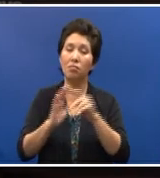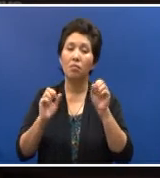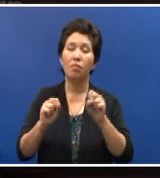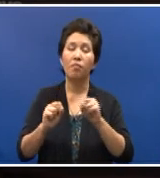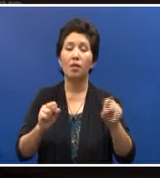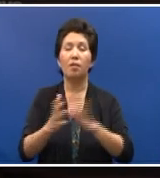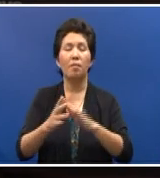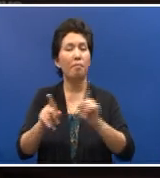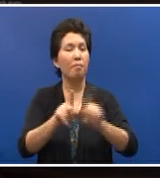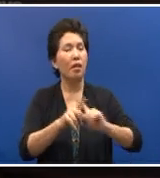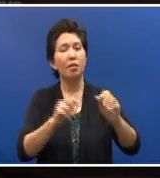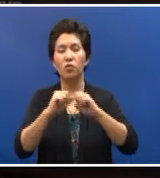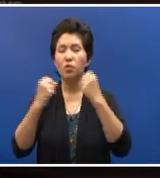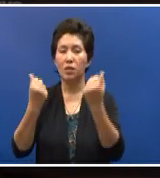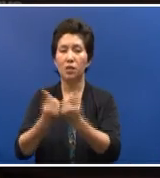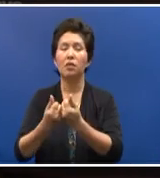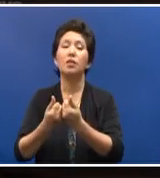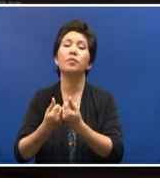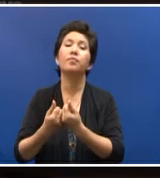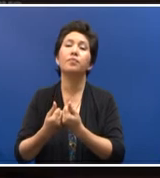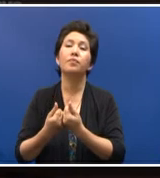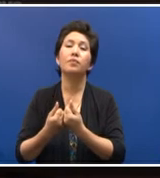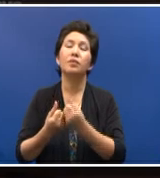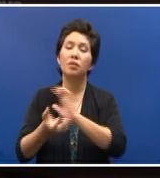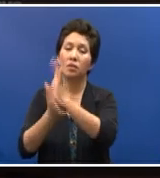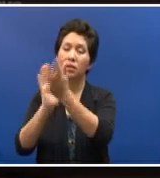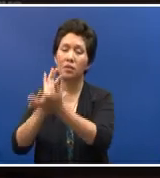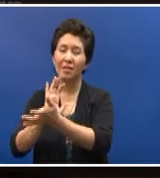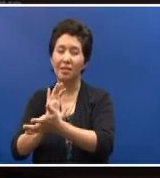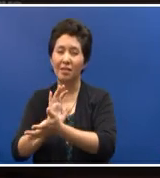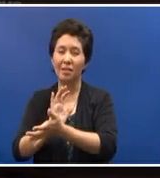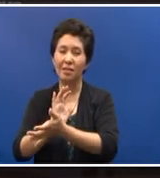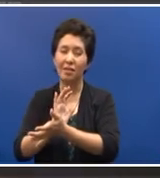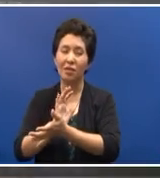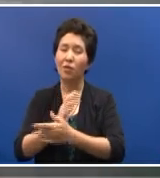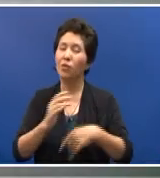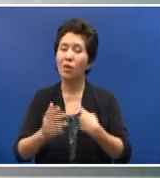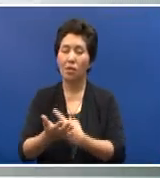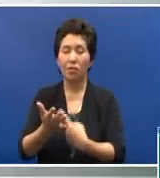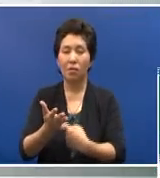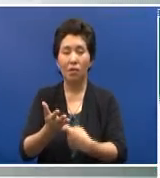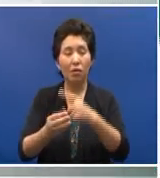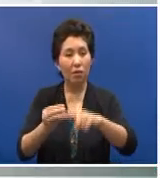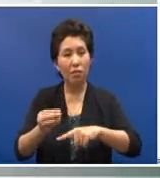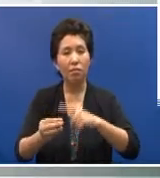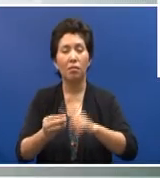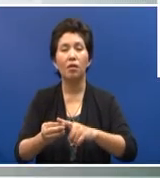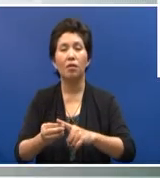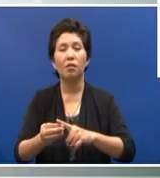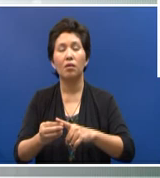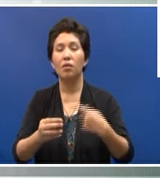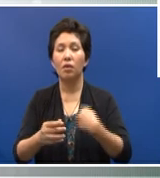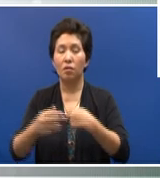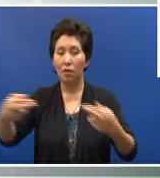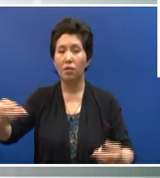many societies throughout the world. Okay, so basically, when we talk about men's role, okay, so they are going